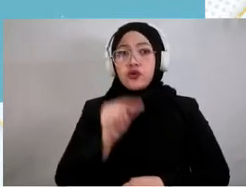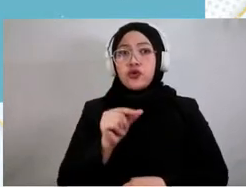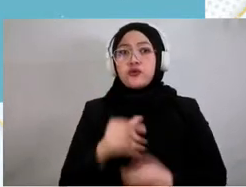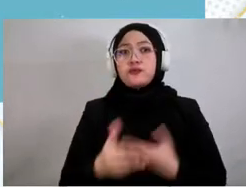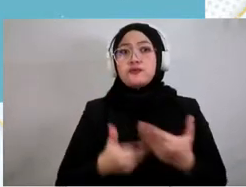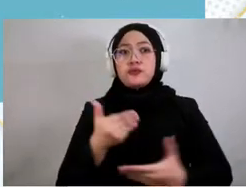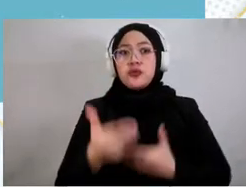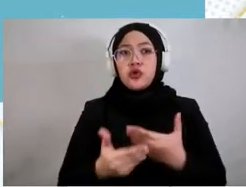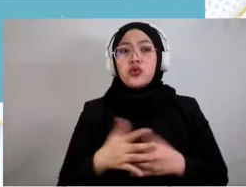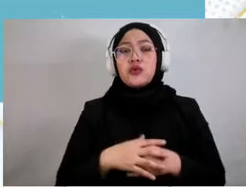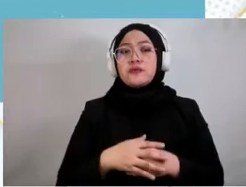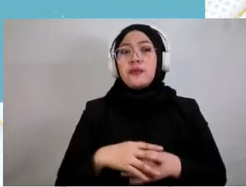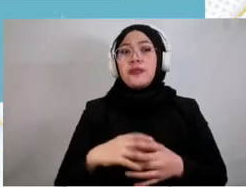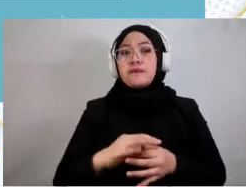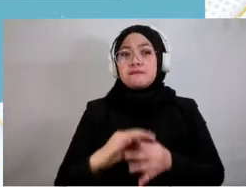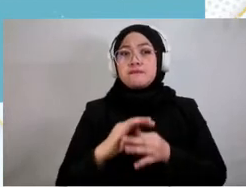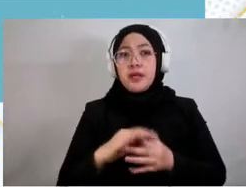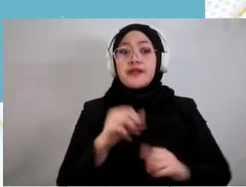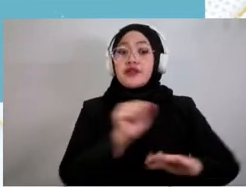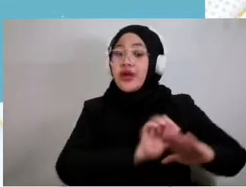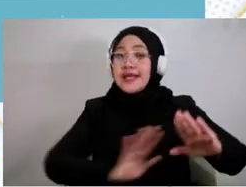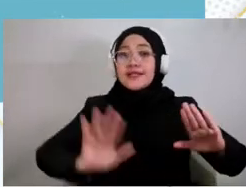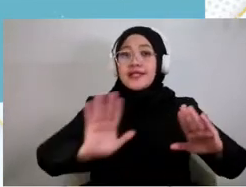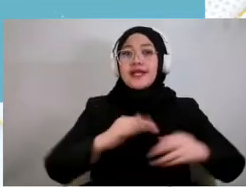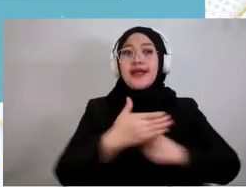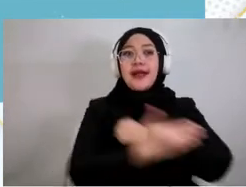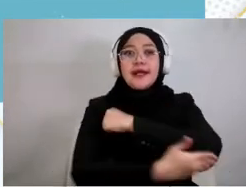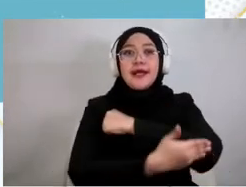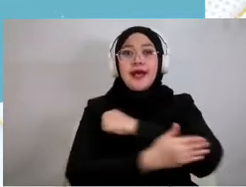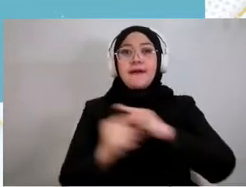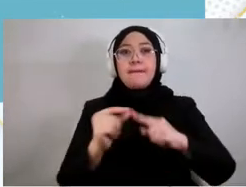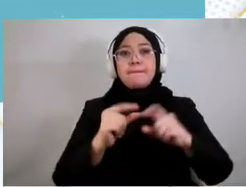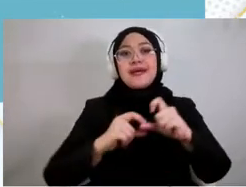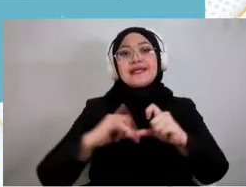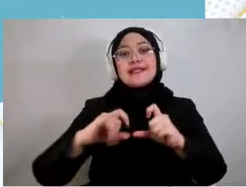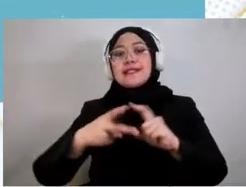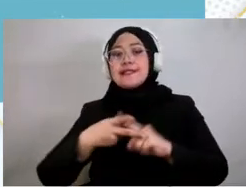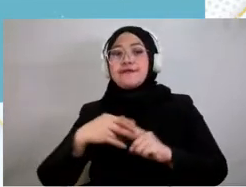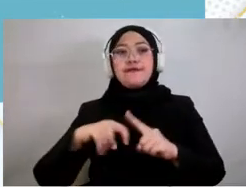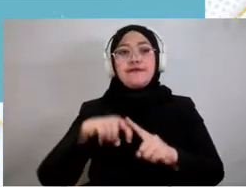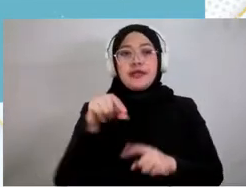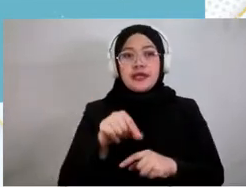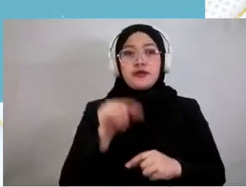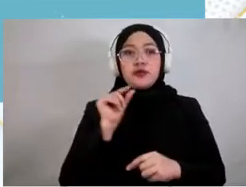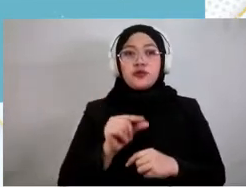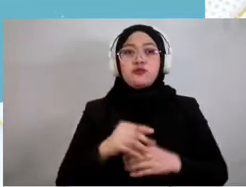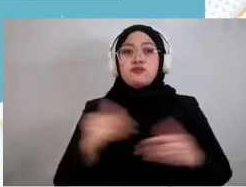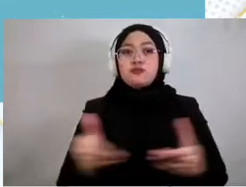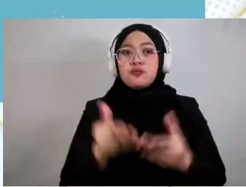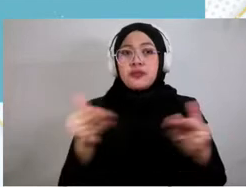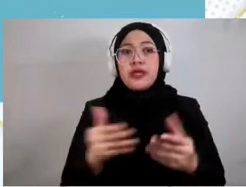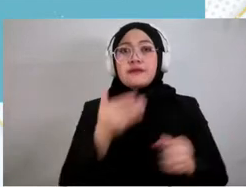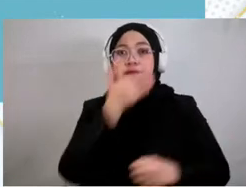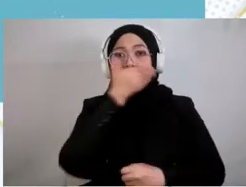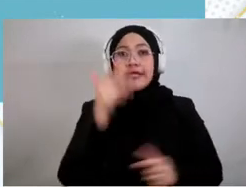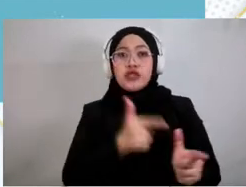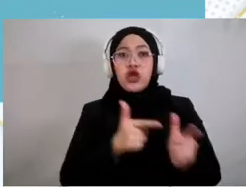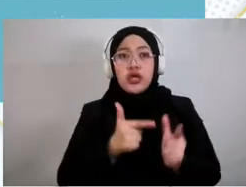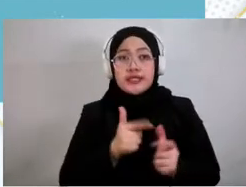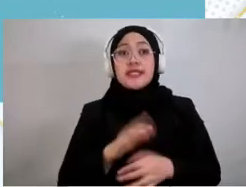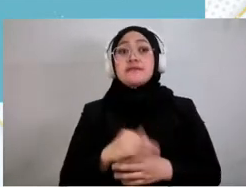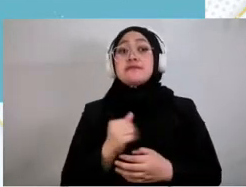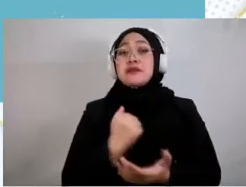interregional cooperation between Asia and the Pacific, in particular in means for the prevention of terrorism, something that can be thought